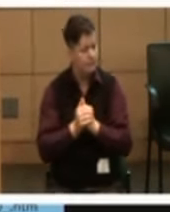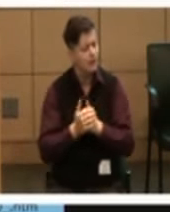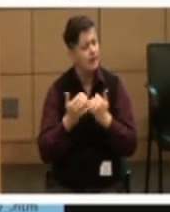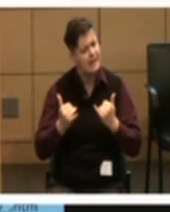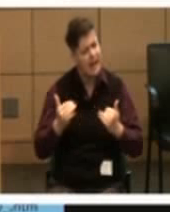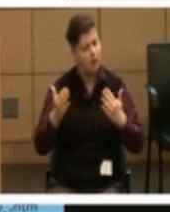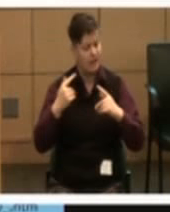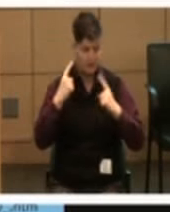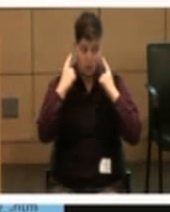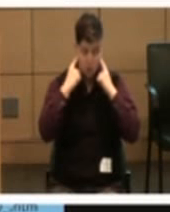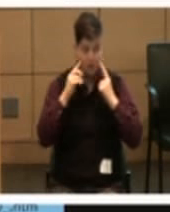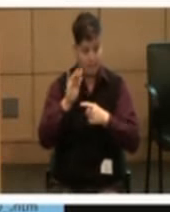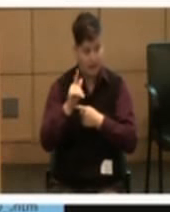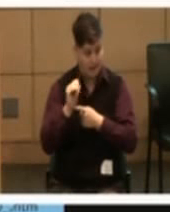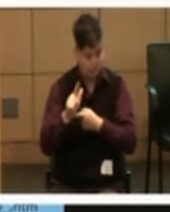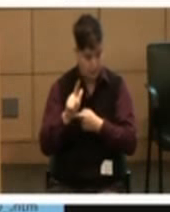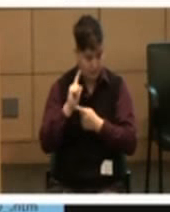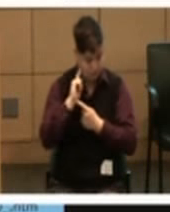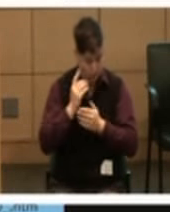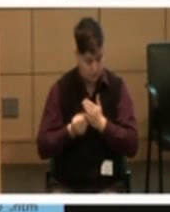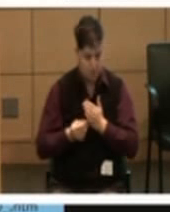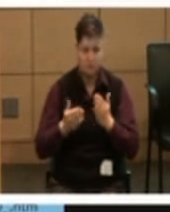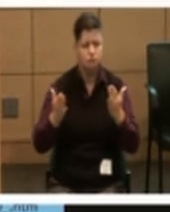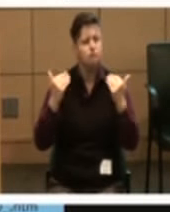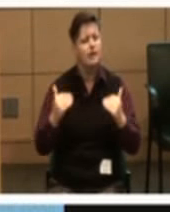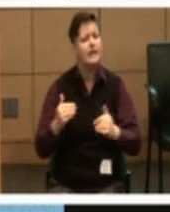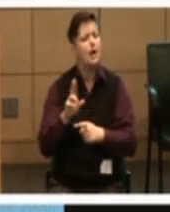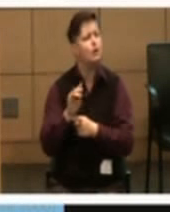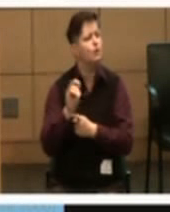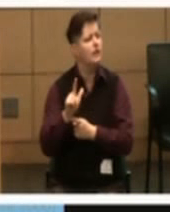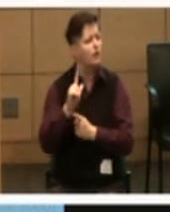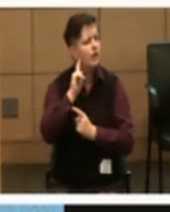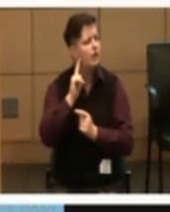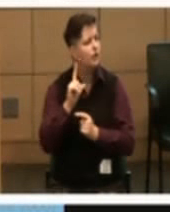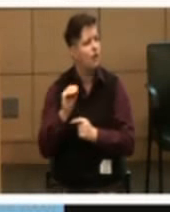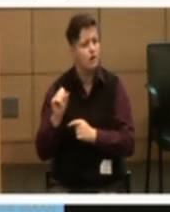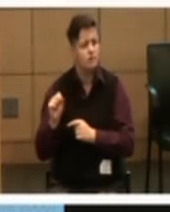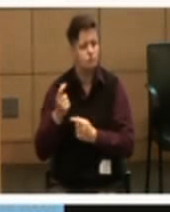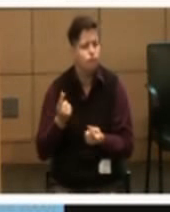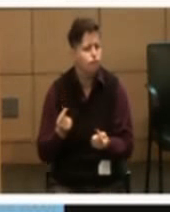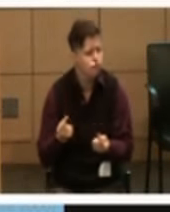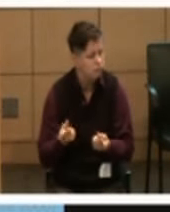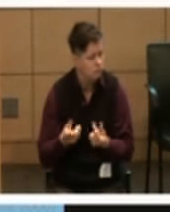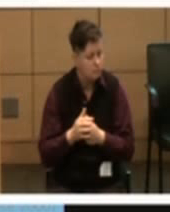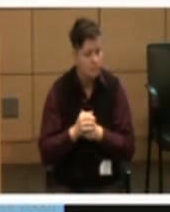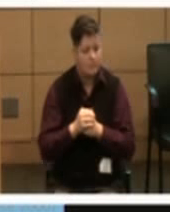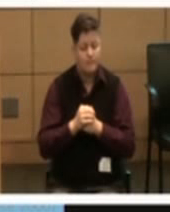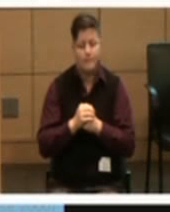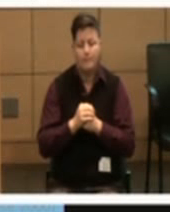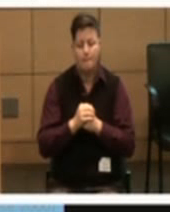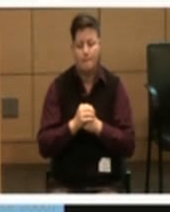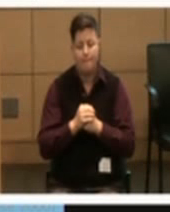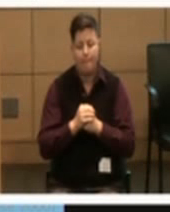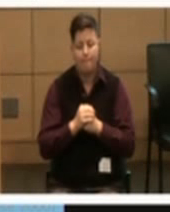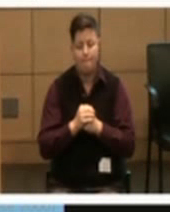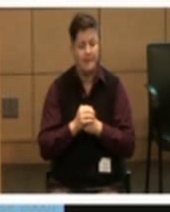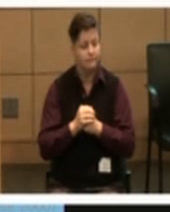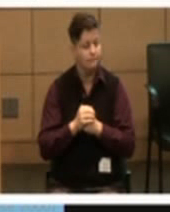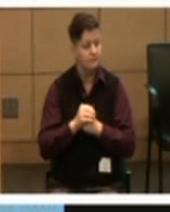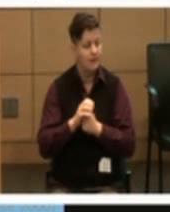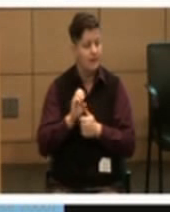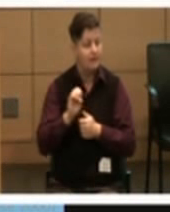we in terms of EDDIE outcomes for them? So our EDDIE programs have allowed us to identify these